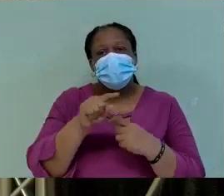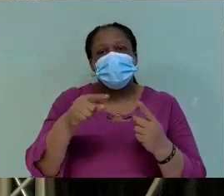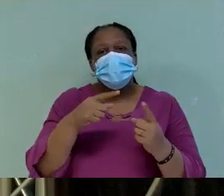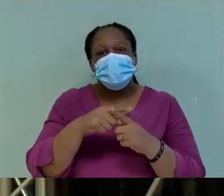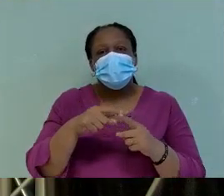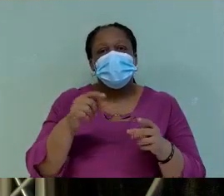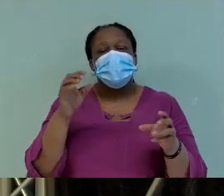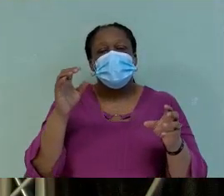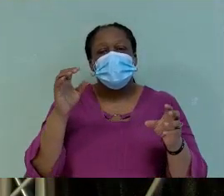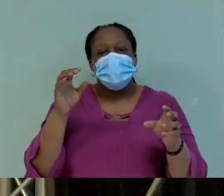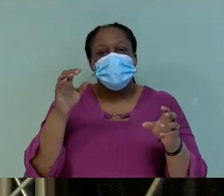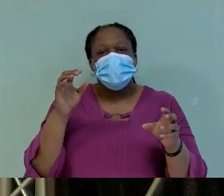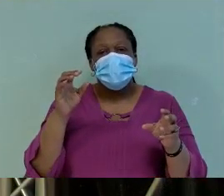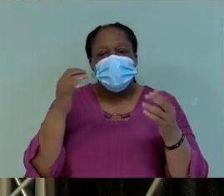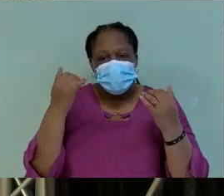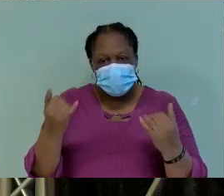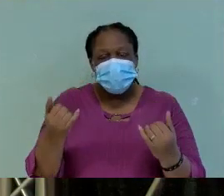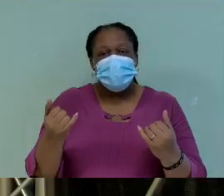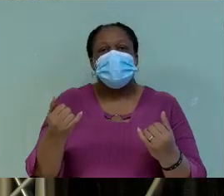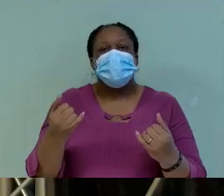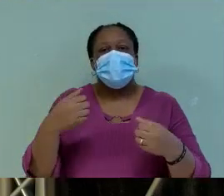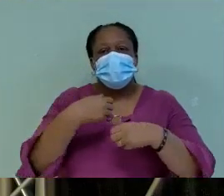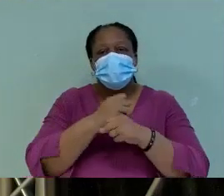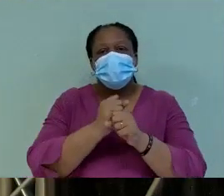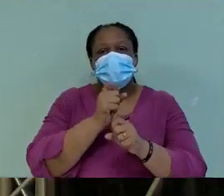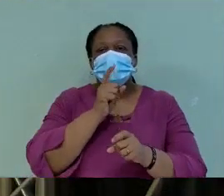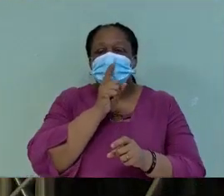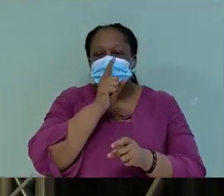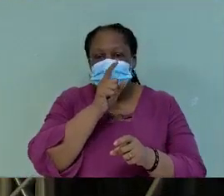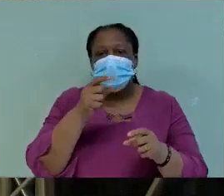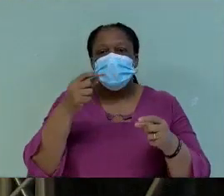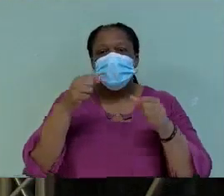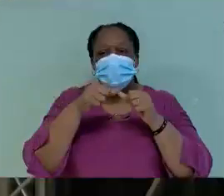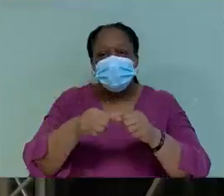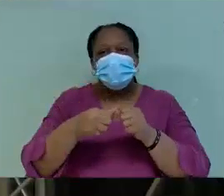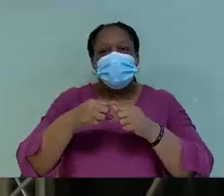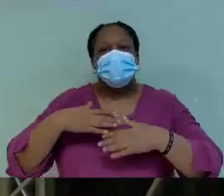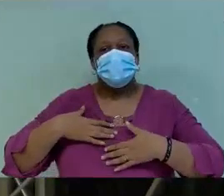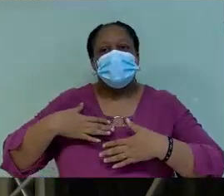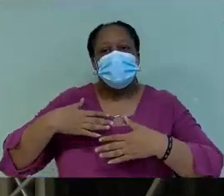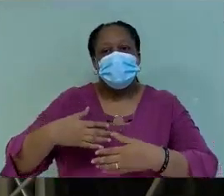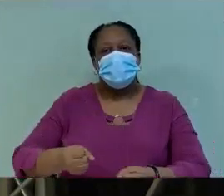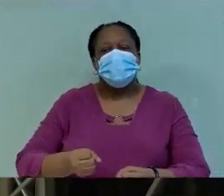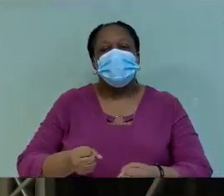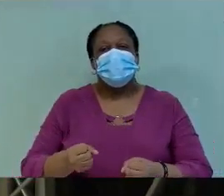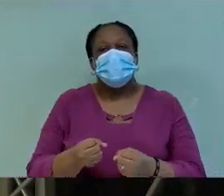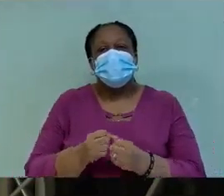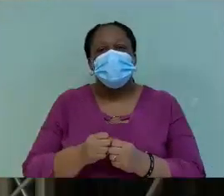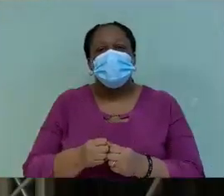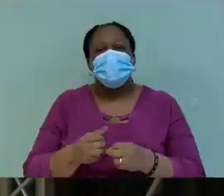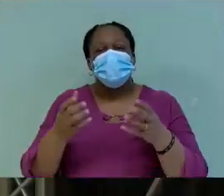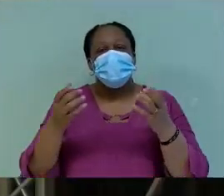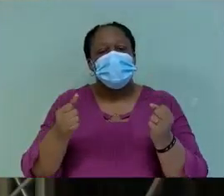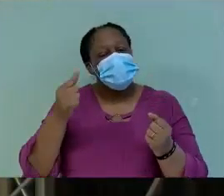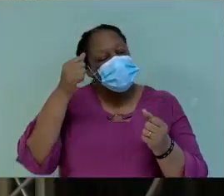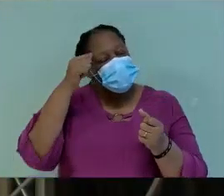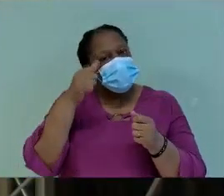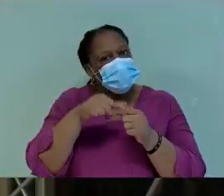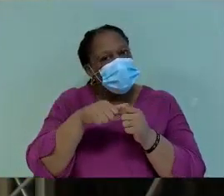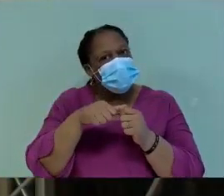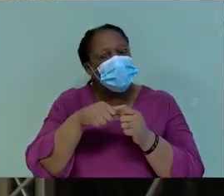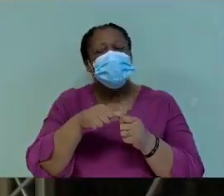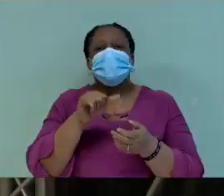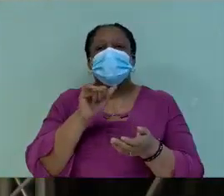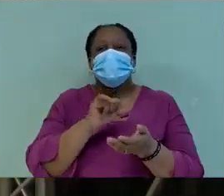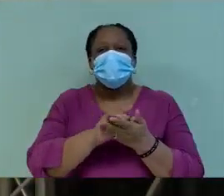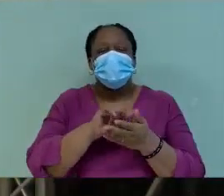time, and particularly at this time in the middle of the COVID-19 pandemic. I would like to remind you that we